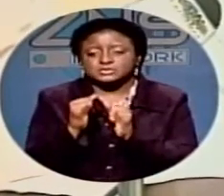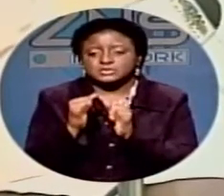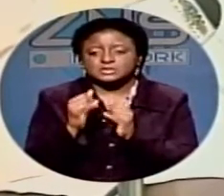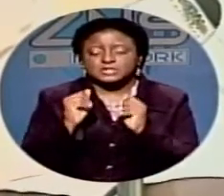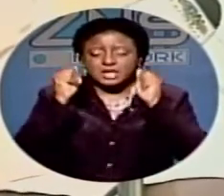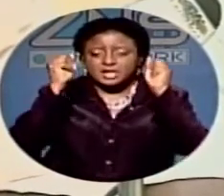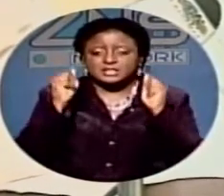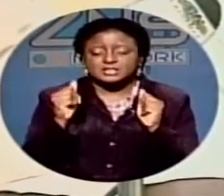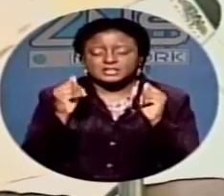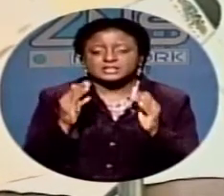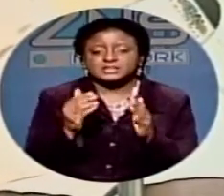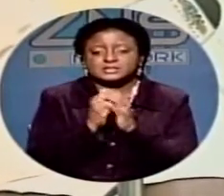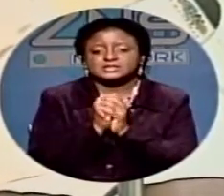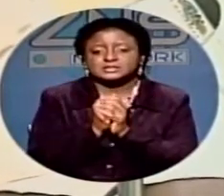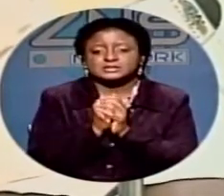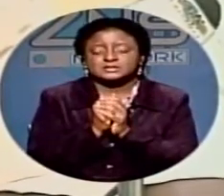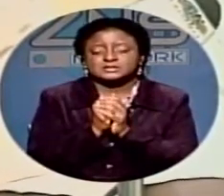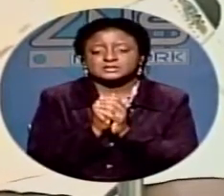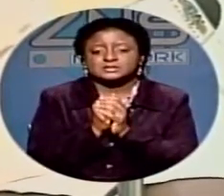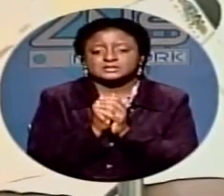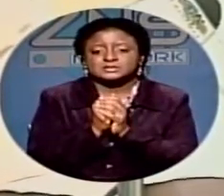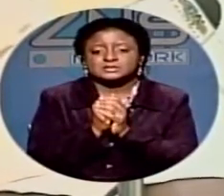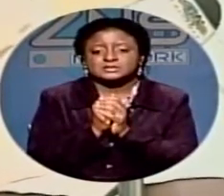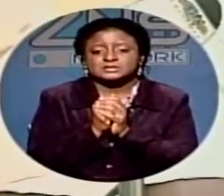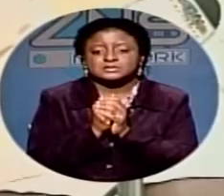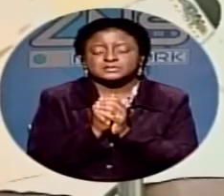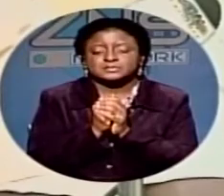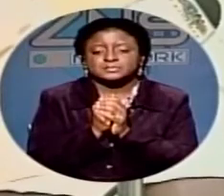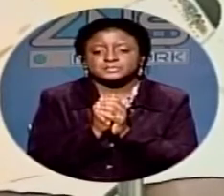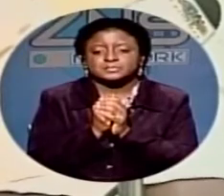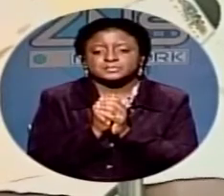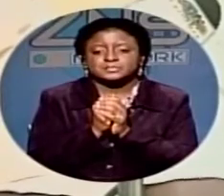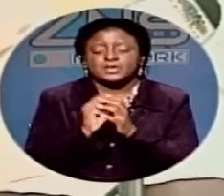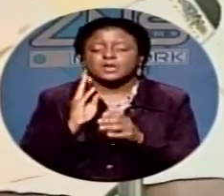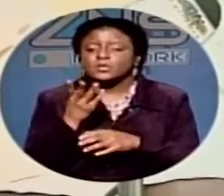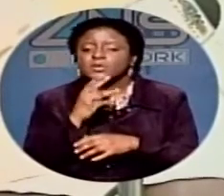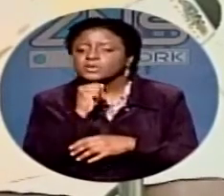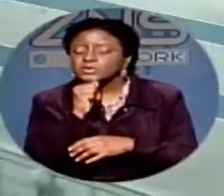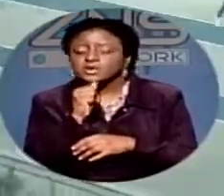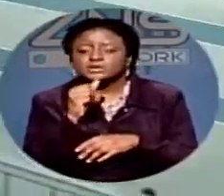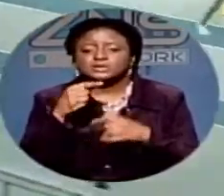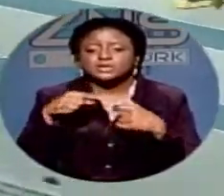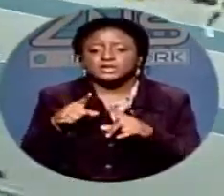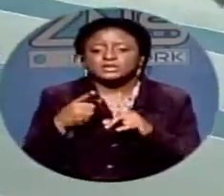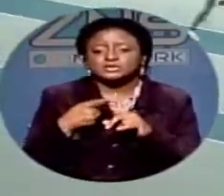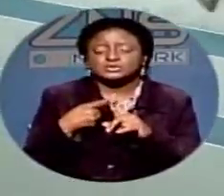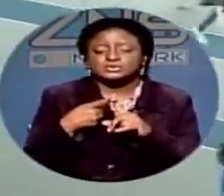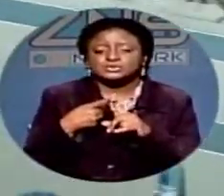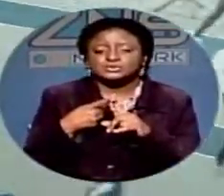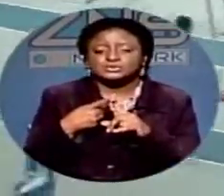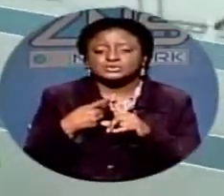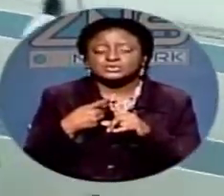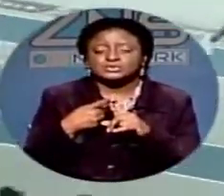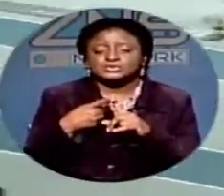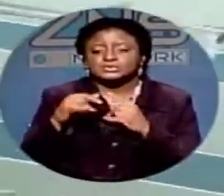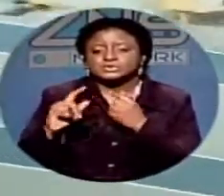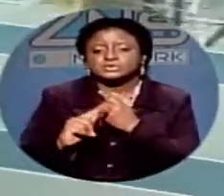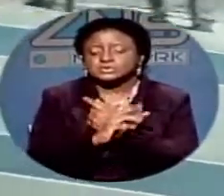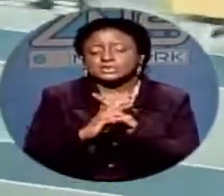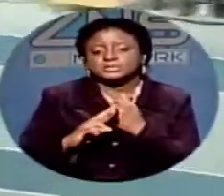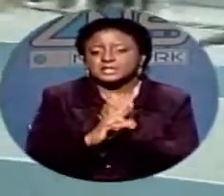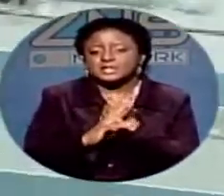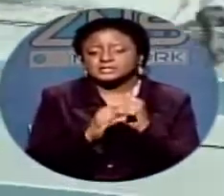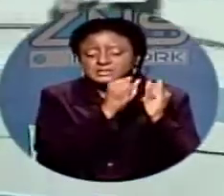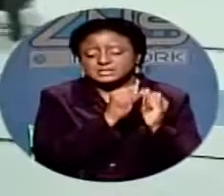preference, and we were not going to compromise their individual event over a relay. And Mike Sands stands behind